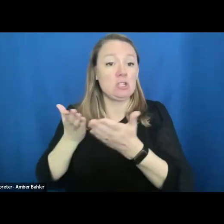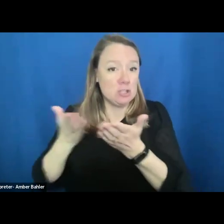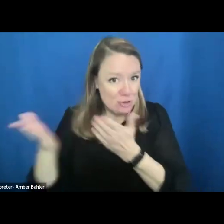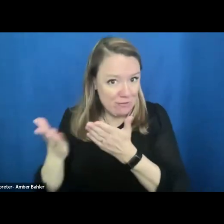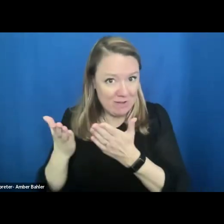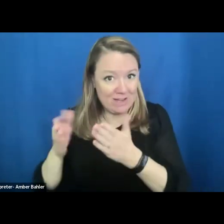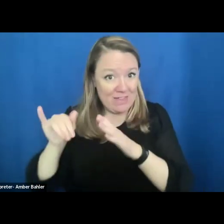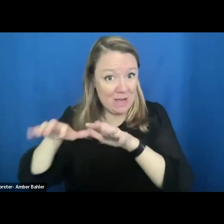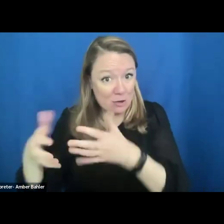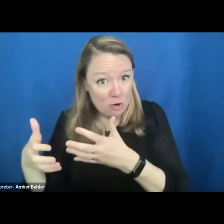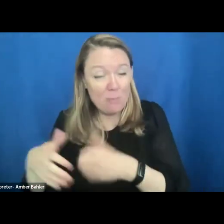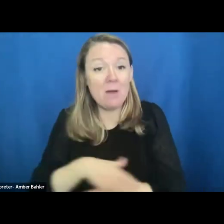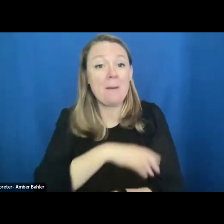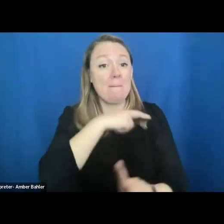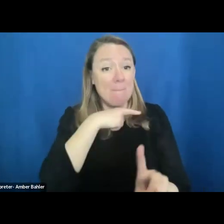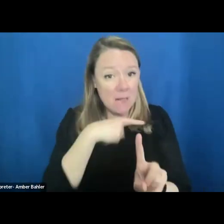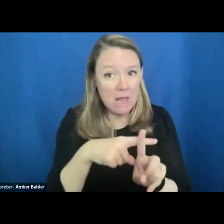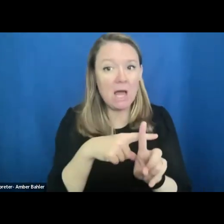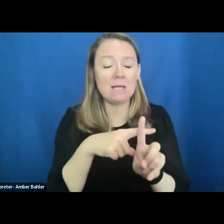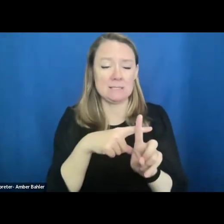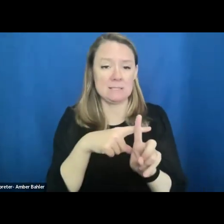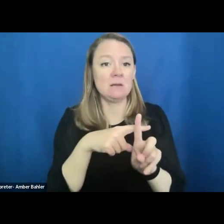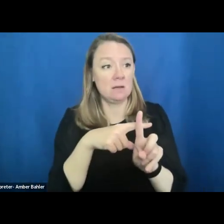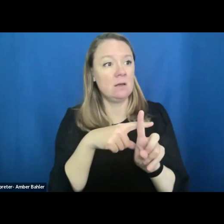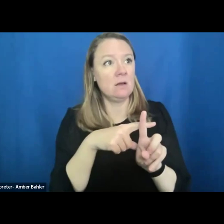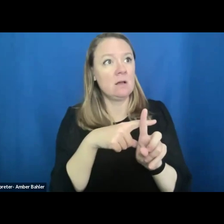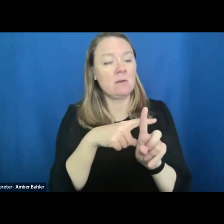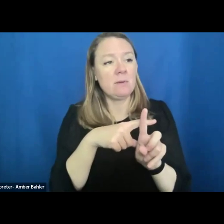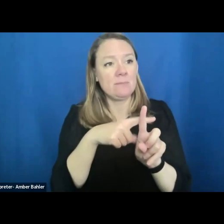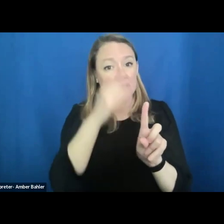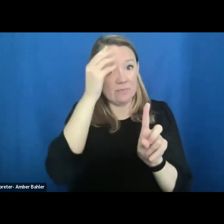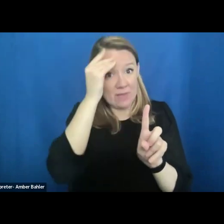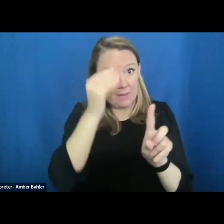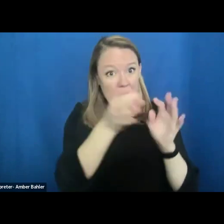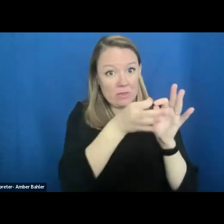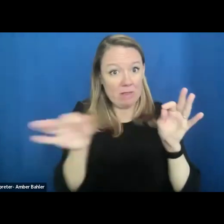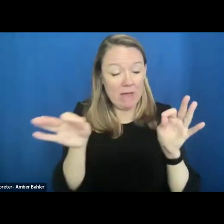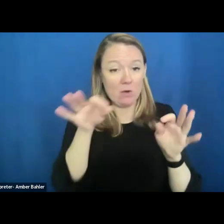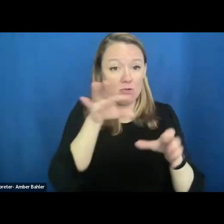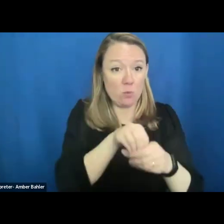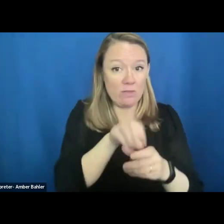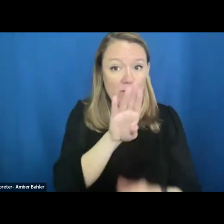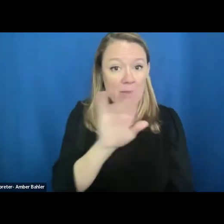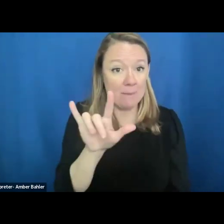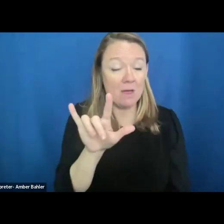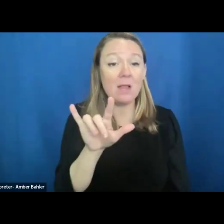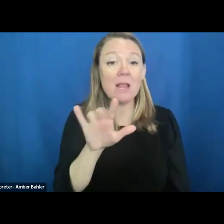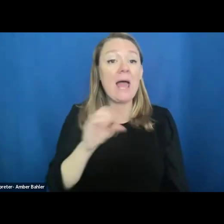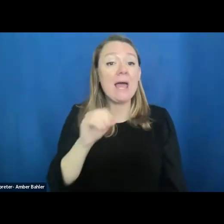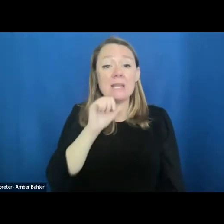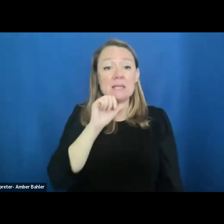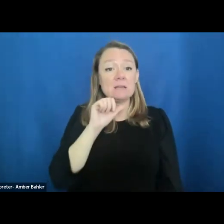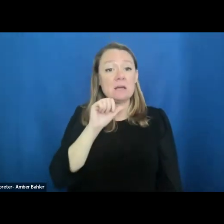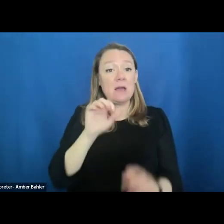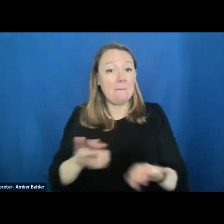we aren't allowing unintentionally to paint a glossier picture for a better outcome.